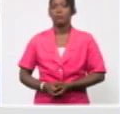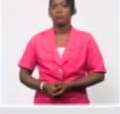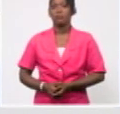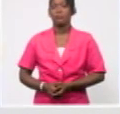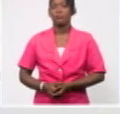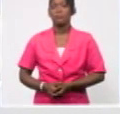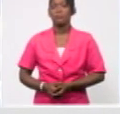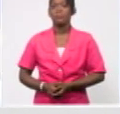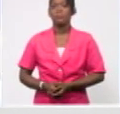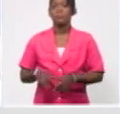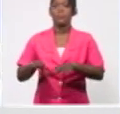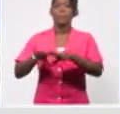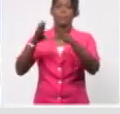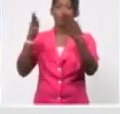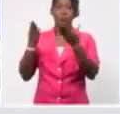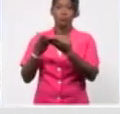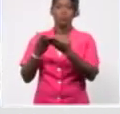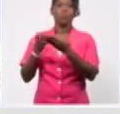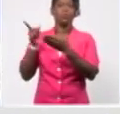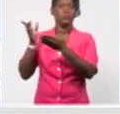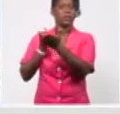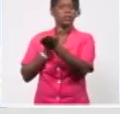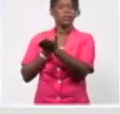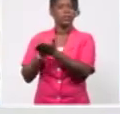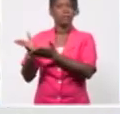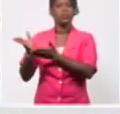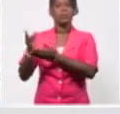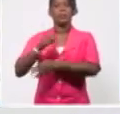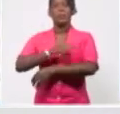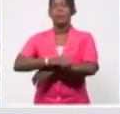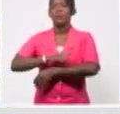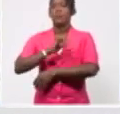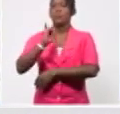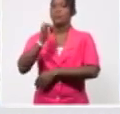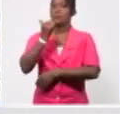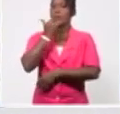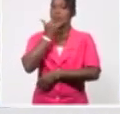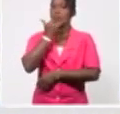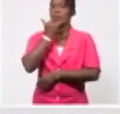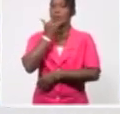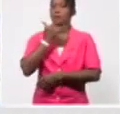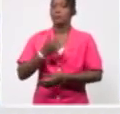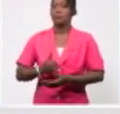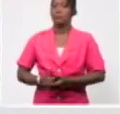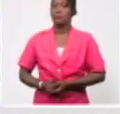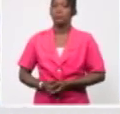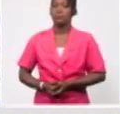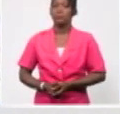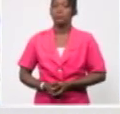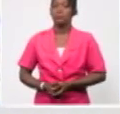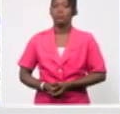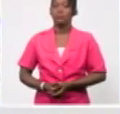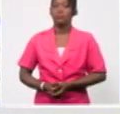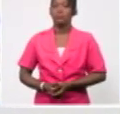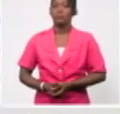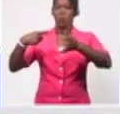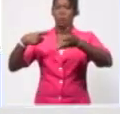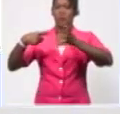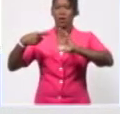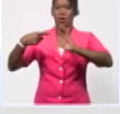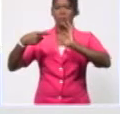3.47%. The United States continues to top the list of countries worst affected by the